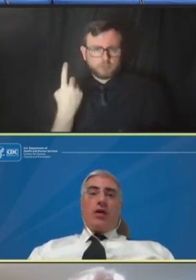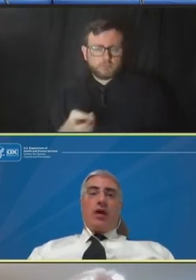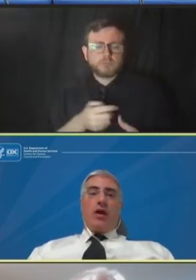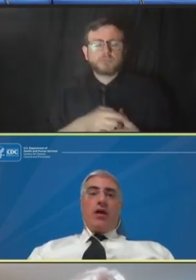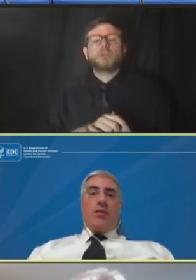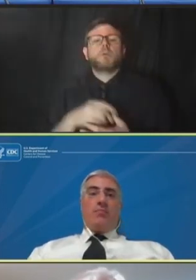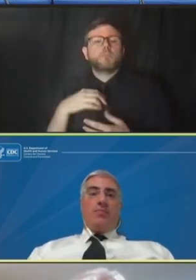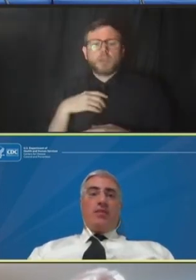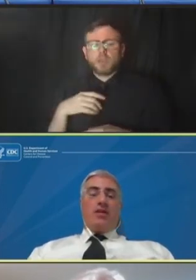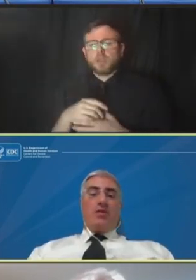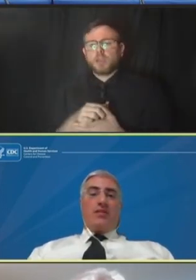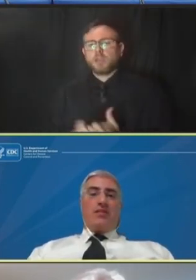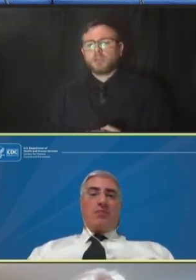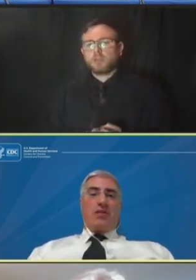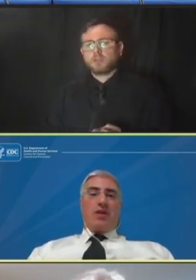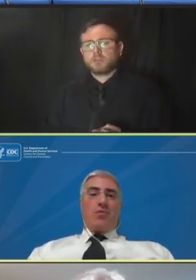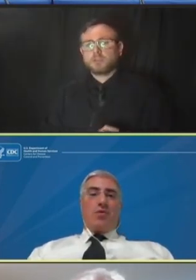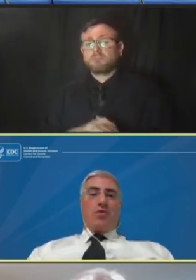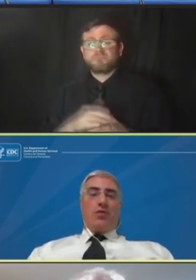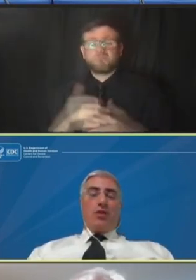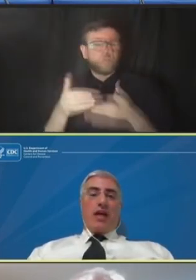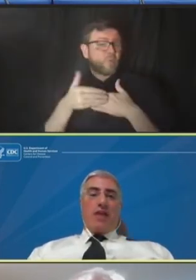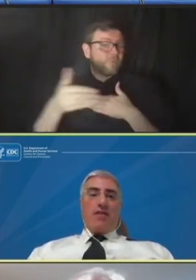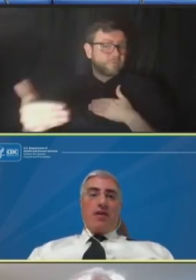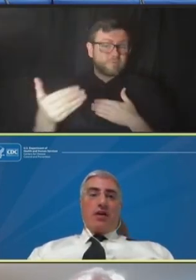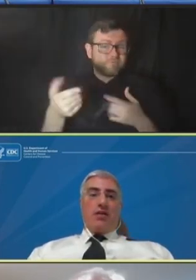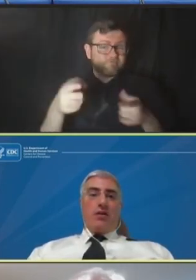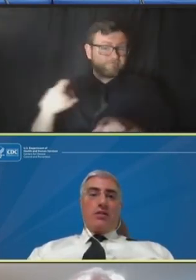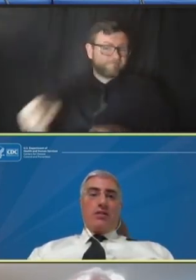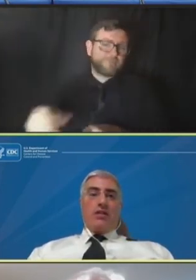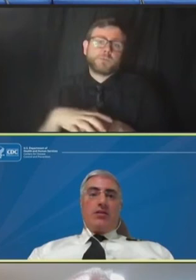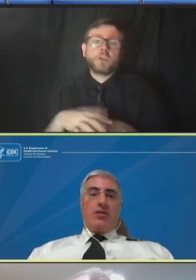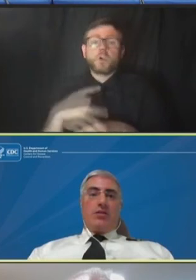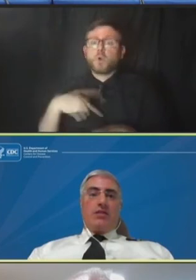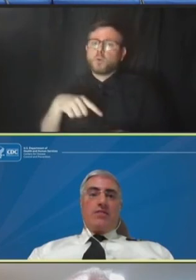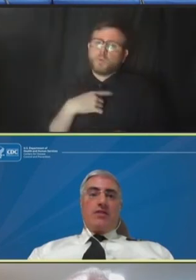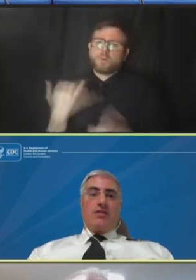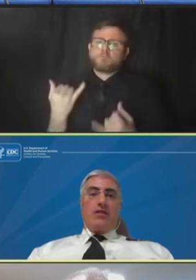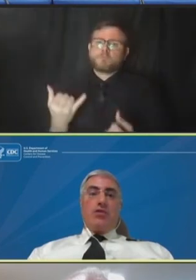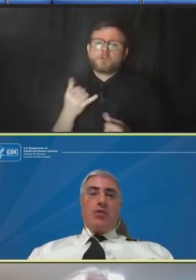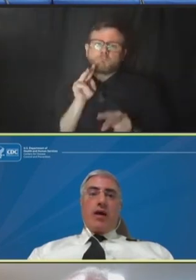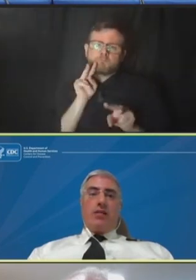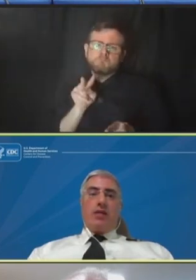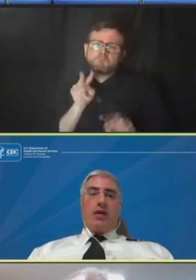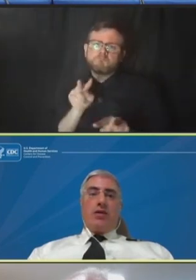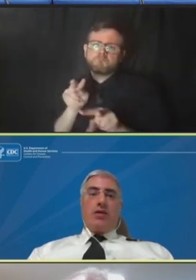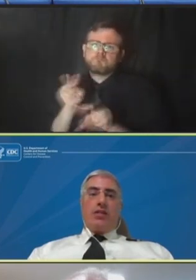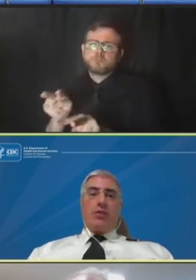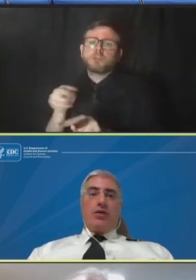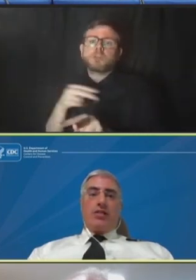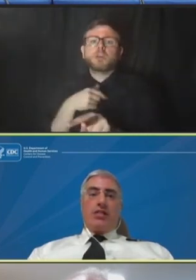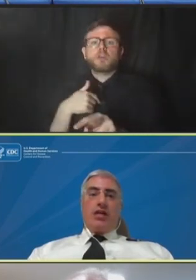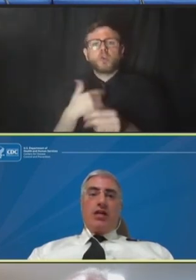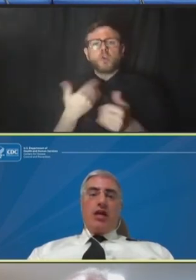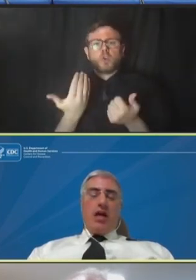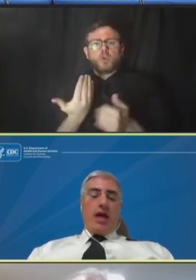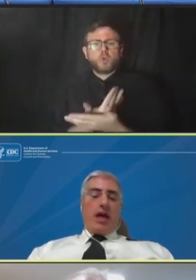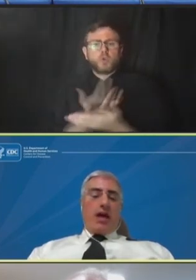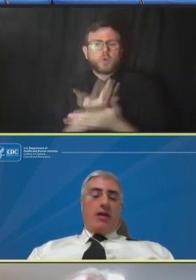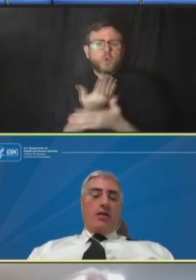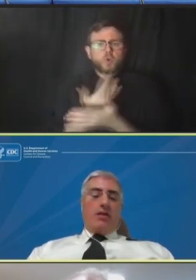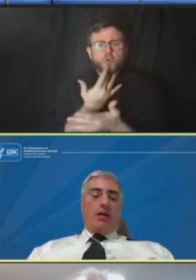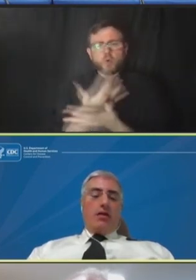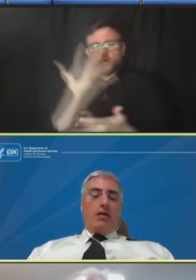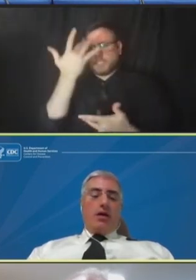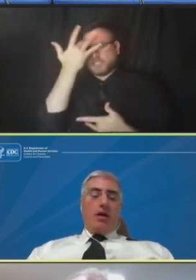going, that's something that we're looking at very closely in terms of this new epidemiology that we're seeing